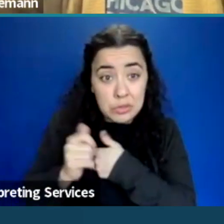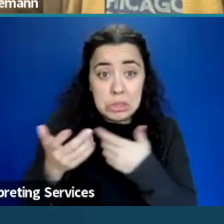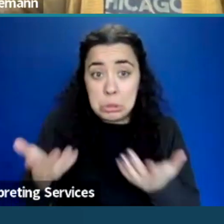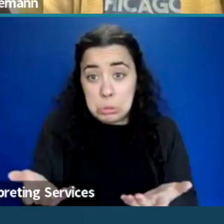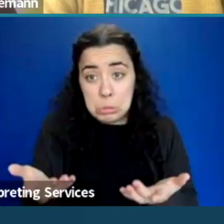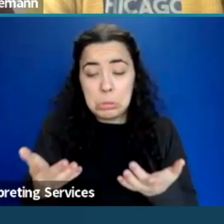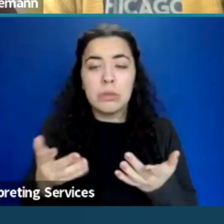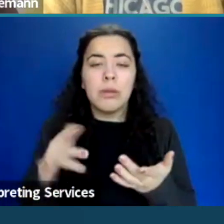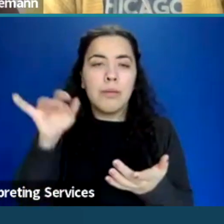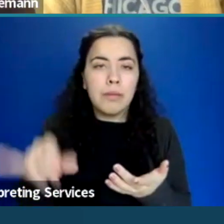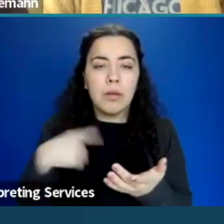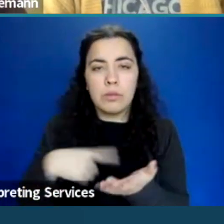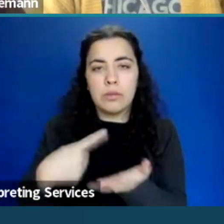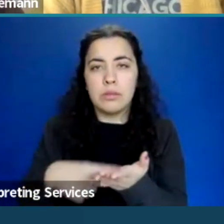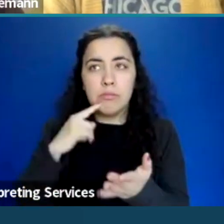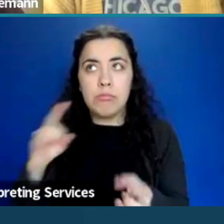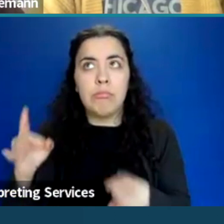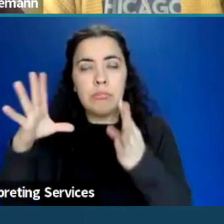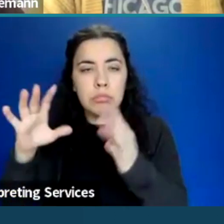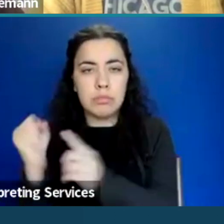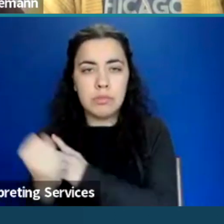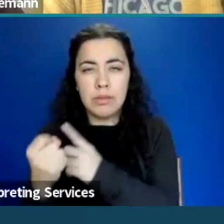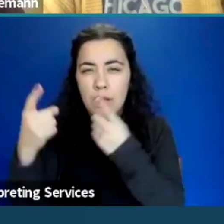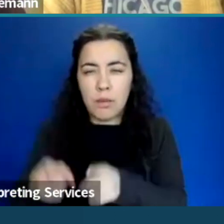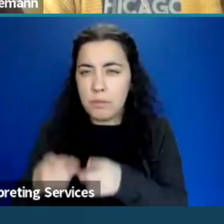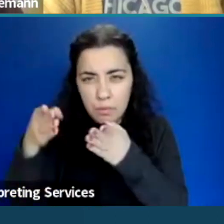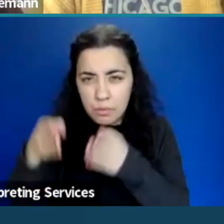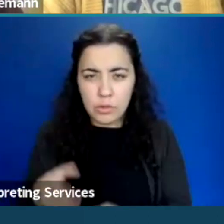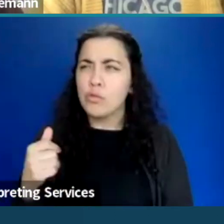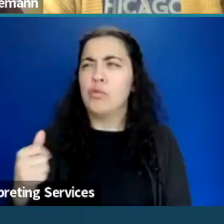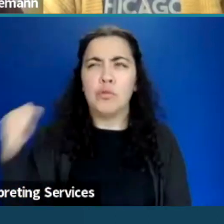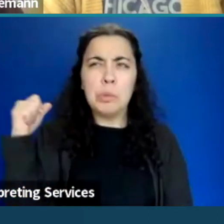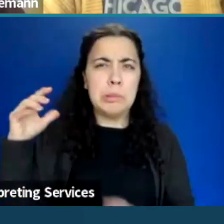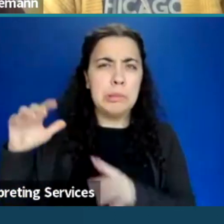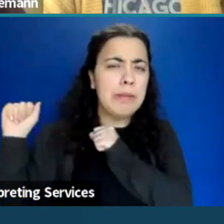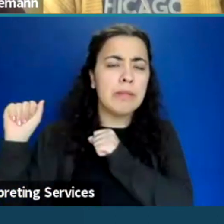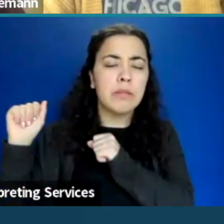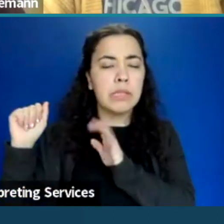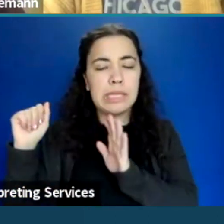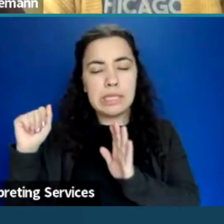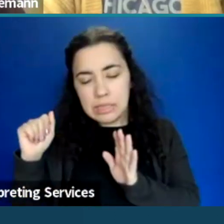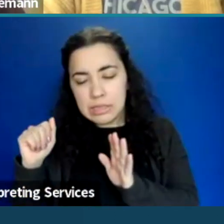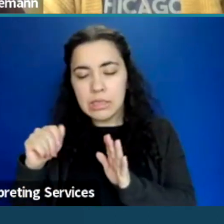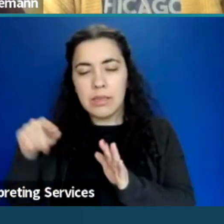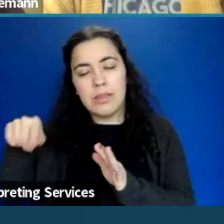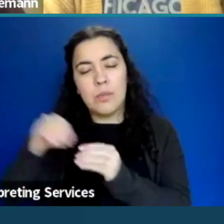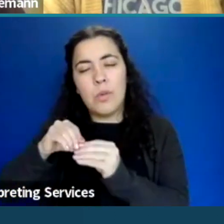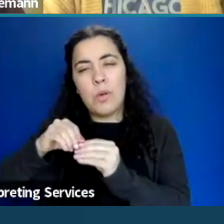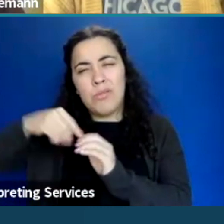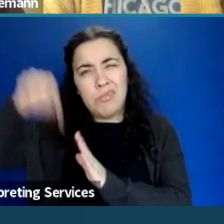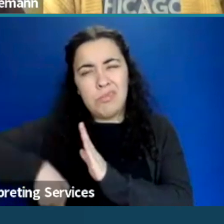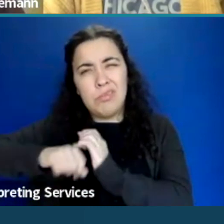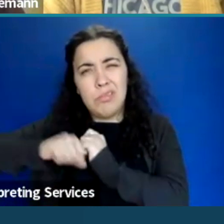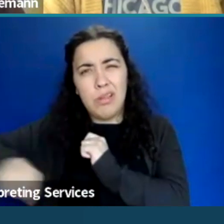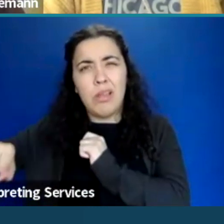That's when we're talking about an extreme case where a person is just flat out refusing to leave. That's where you have to do those more extensive measures and